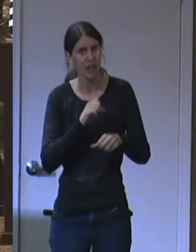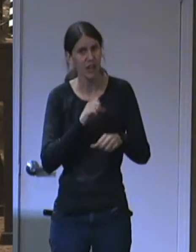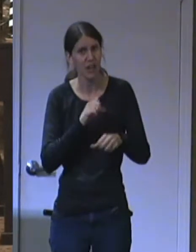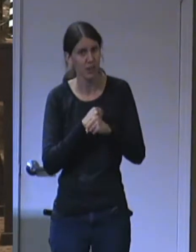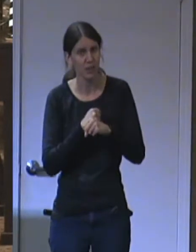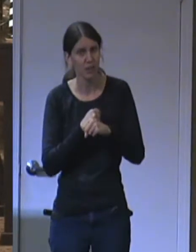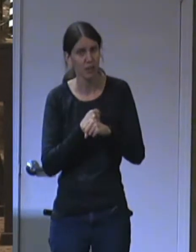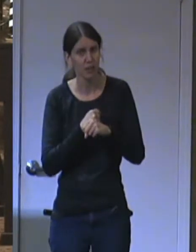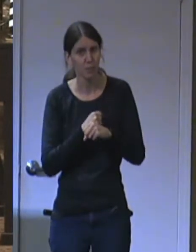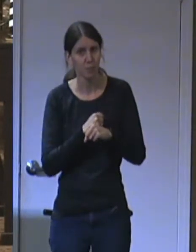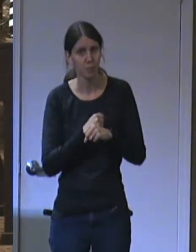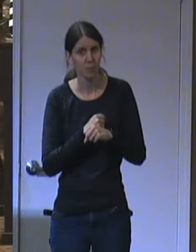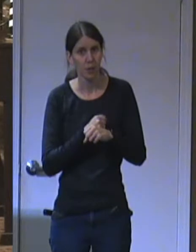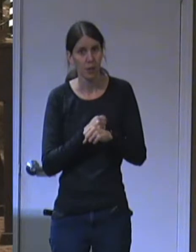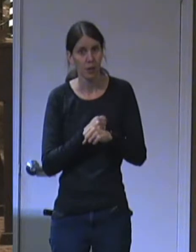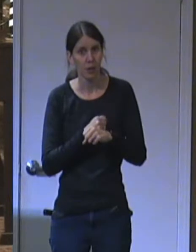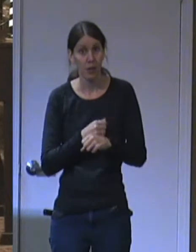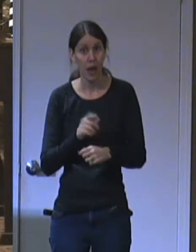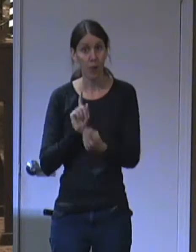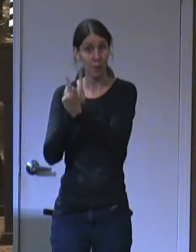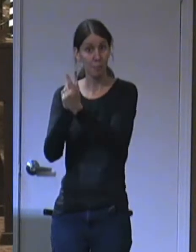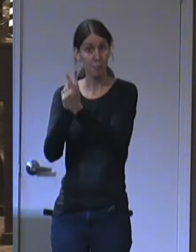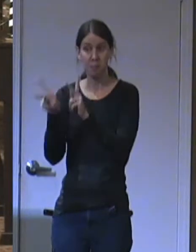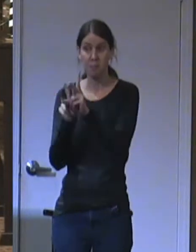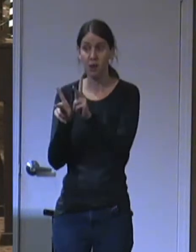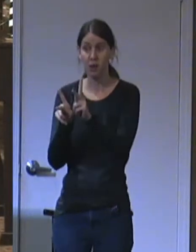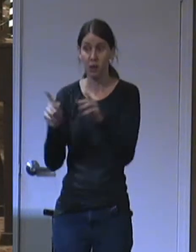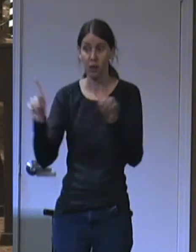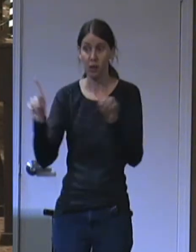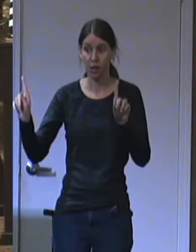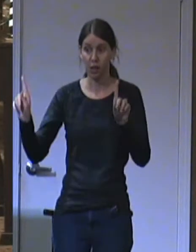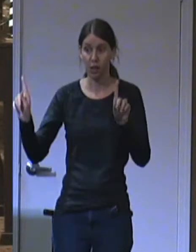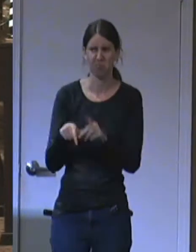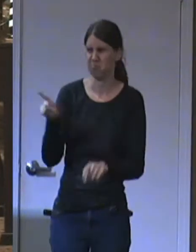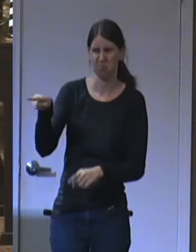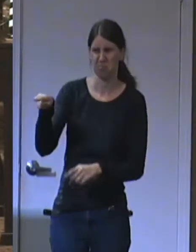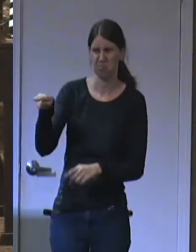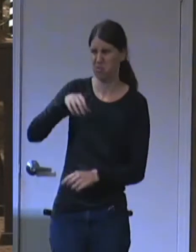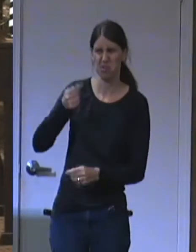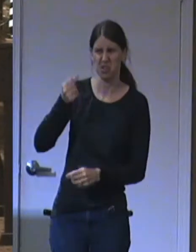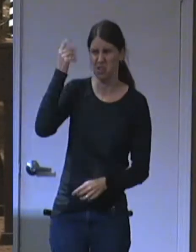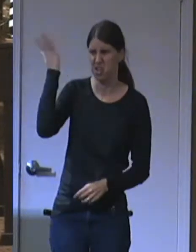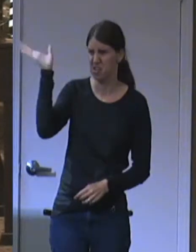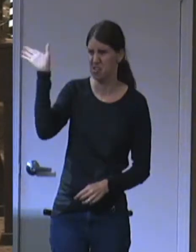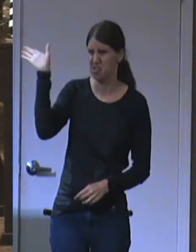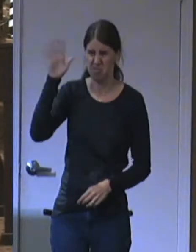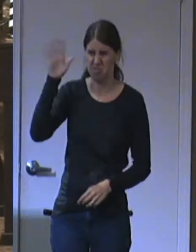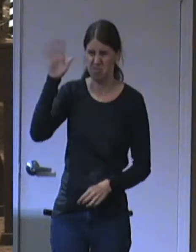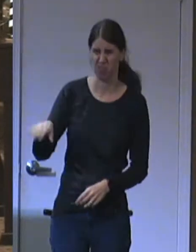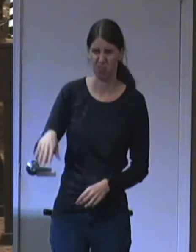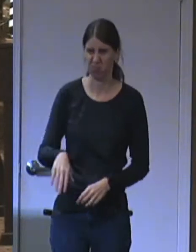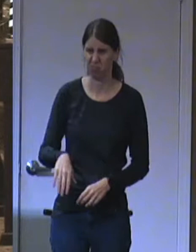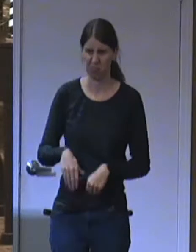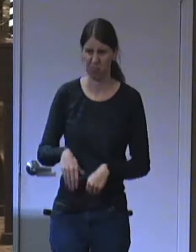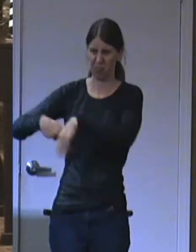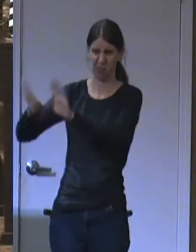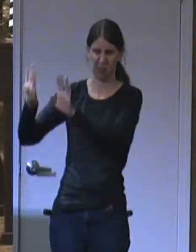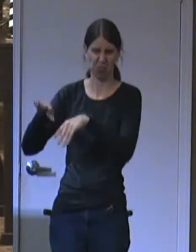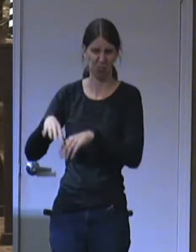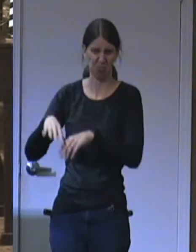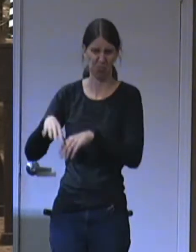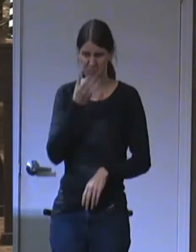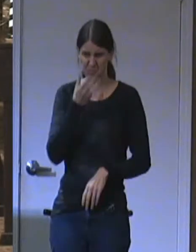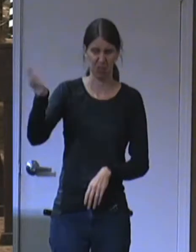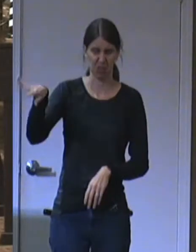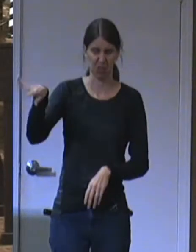we struggling? And when people come in, we just say, you don't understand what I'm going through. You have no idea. And we're pushing